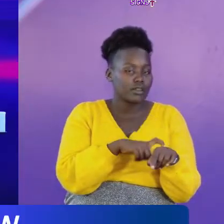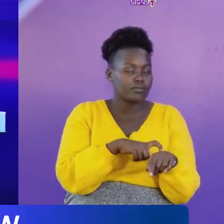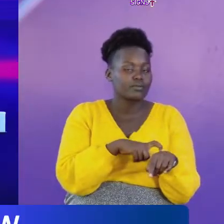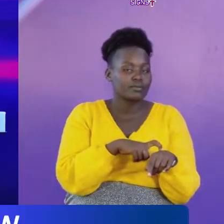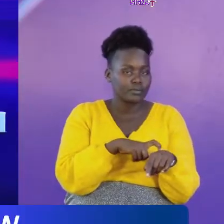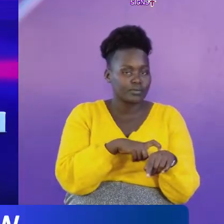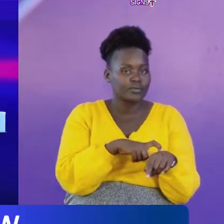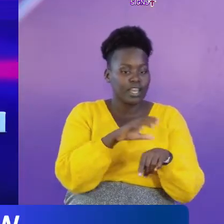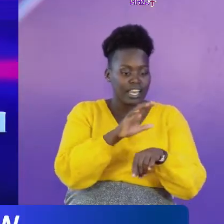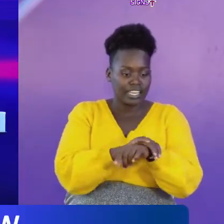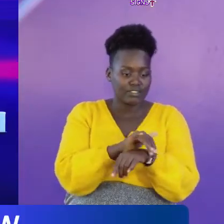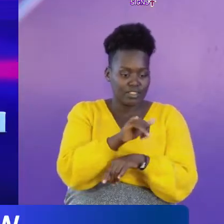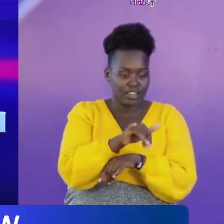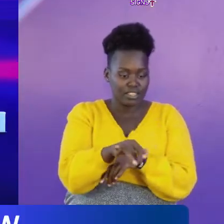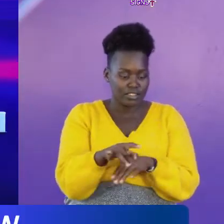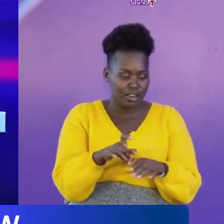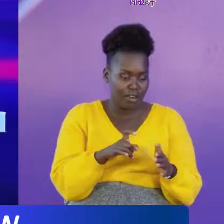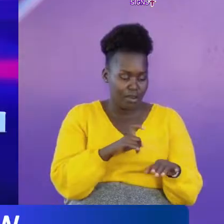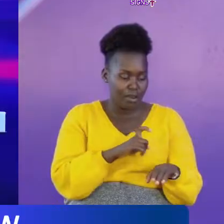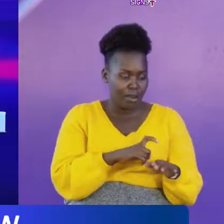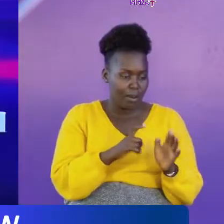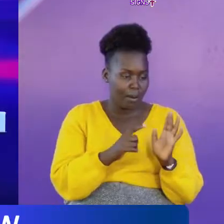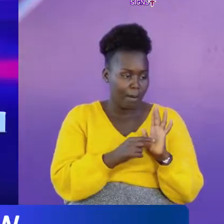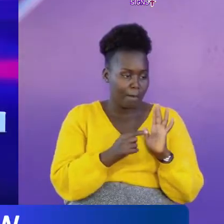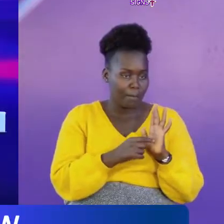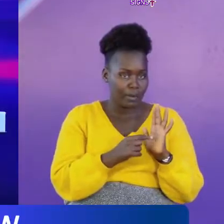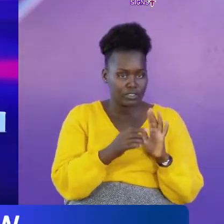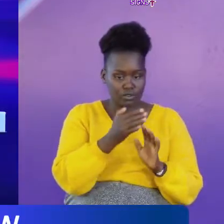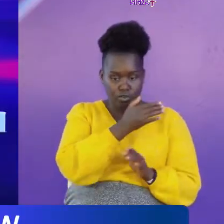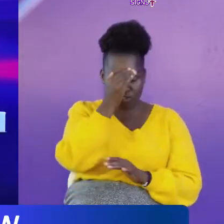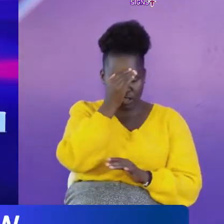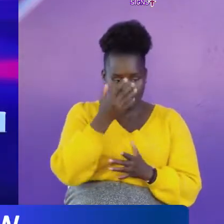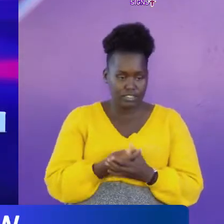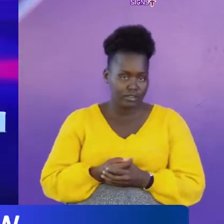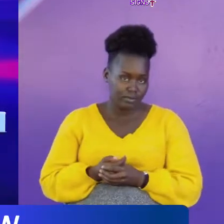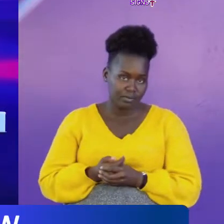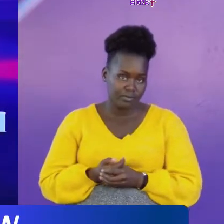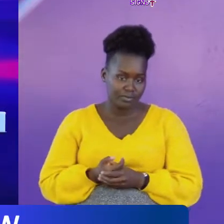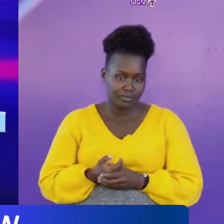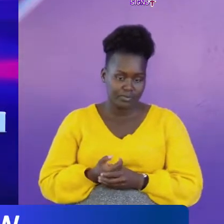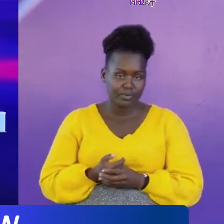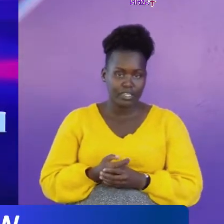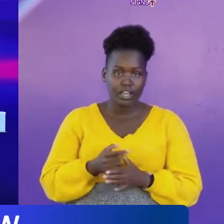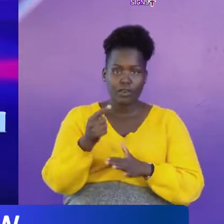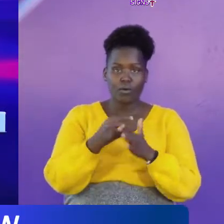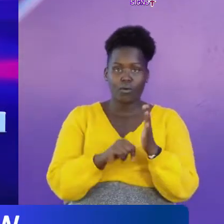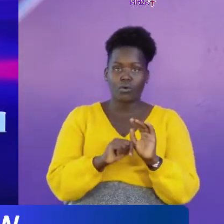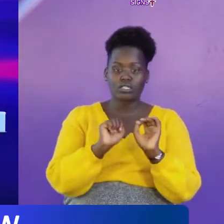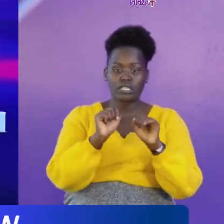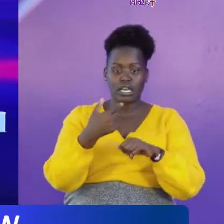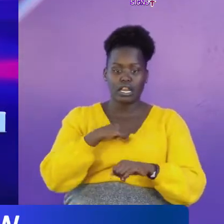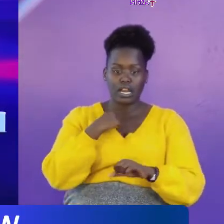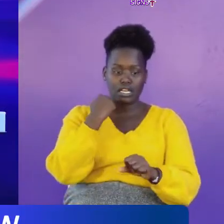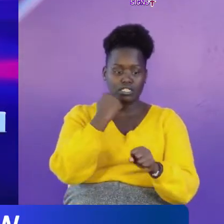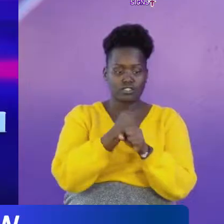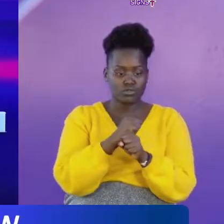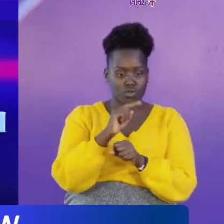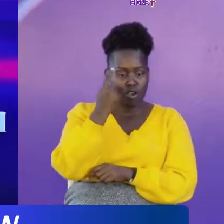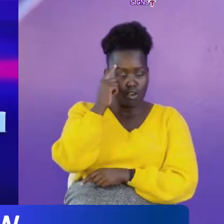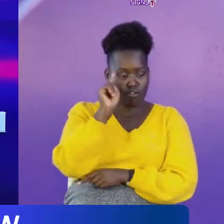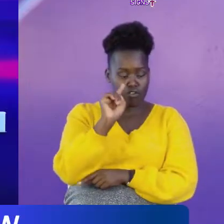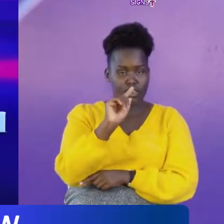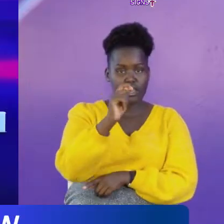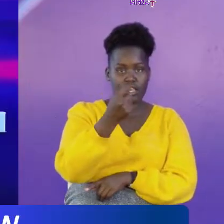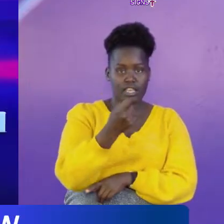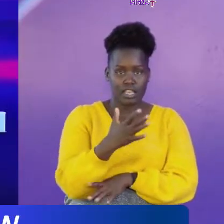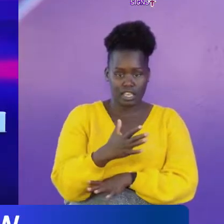get to that point, our minds totally forget where we have come from. What are we supposed to do for the Kenyans, for